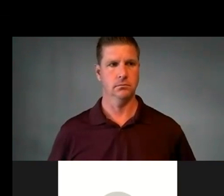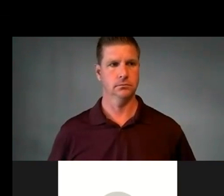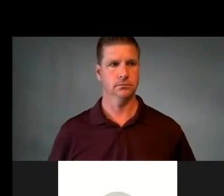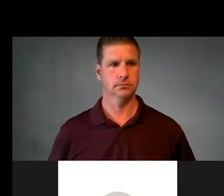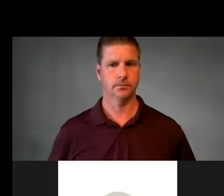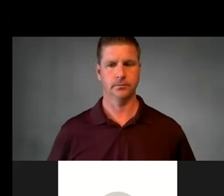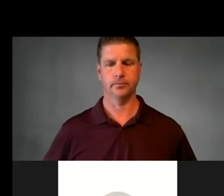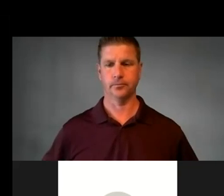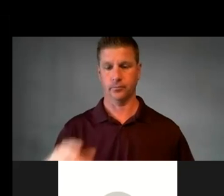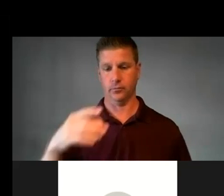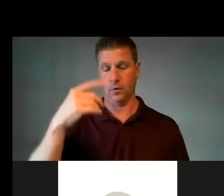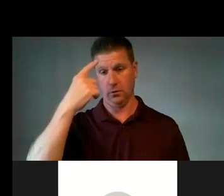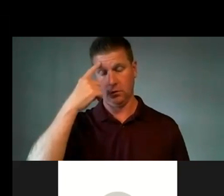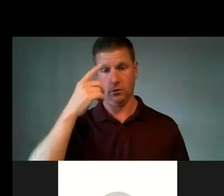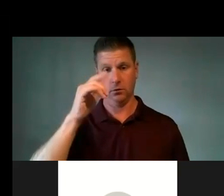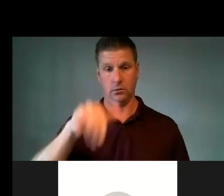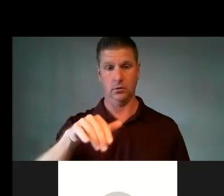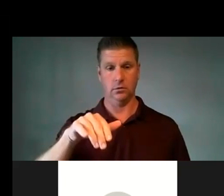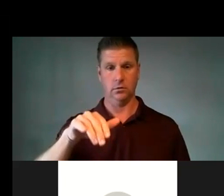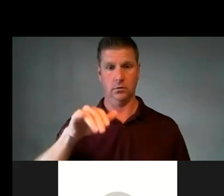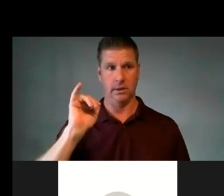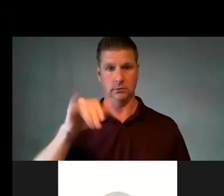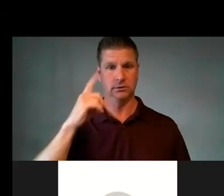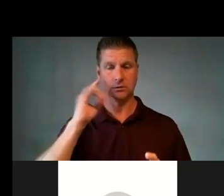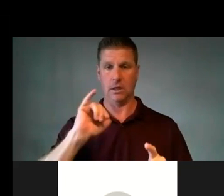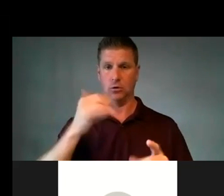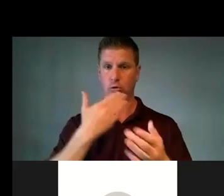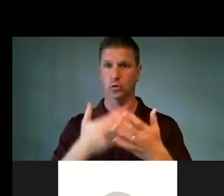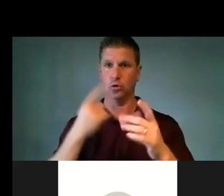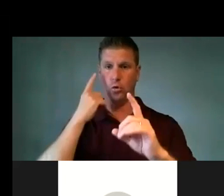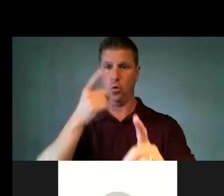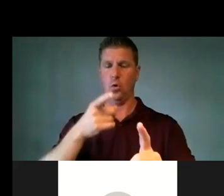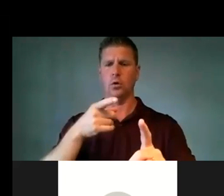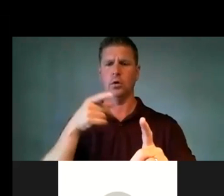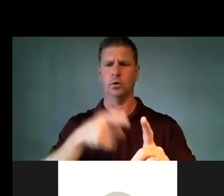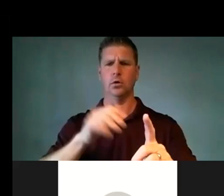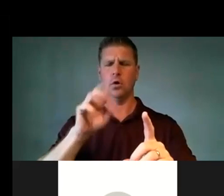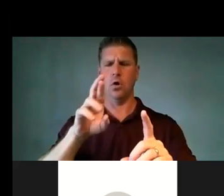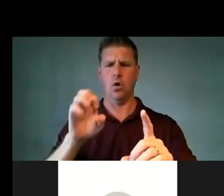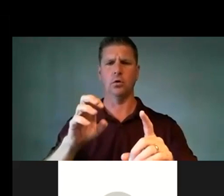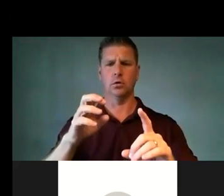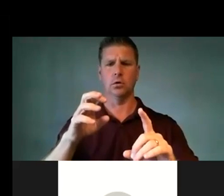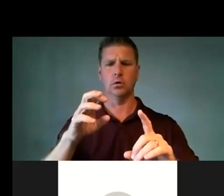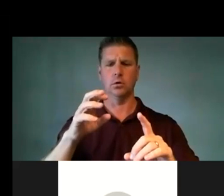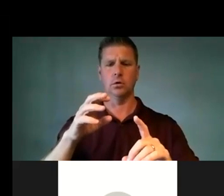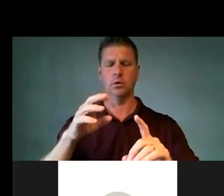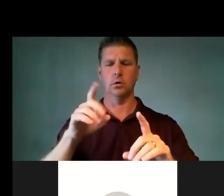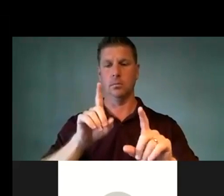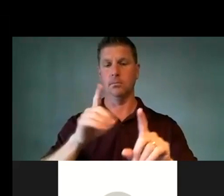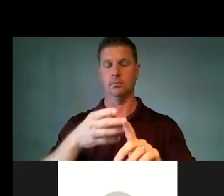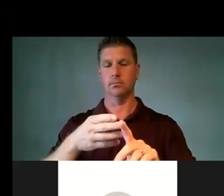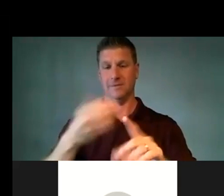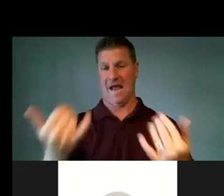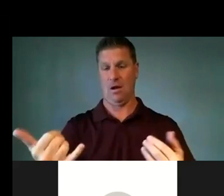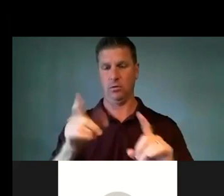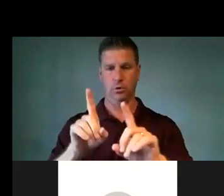I mean, that sounds like a laudable goal. There are existing pre-apprenticeship programs in Pittsburgh